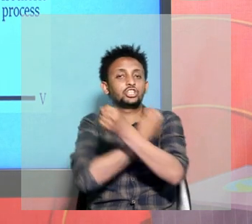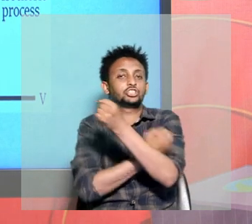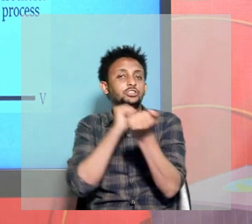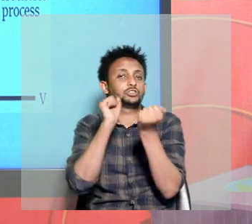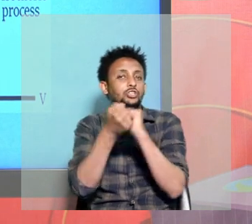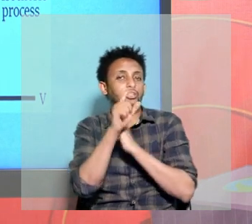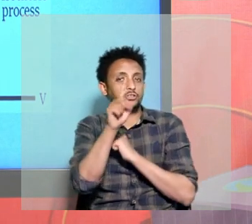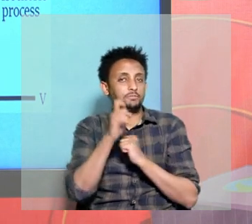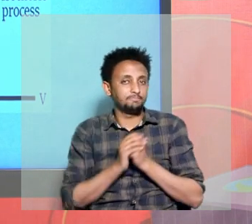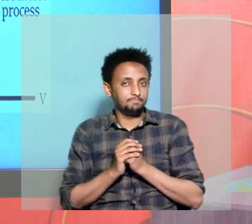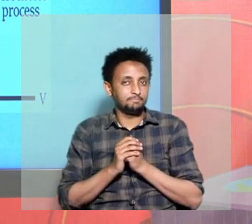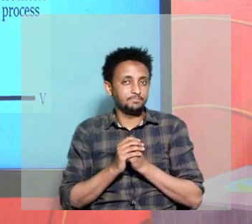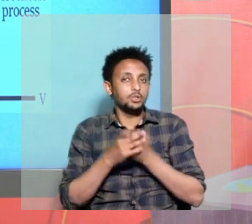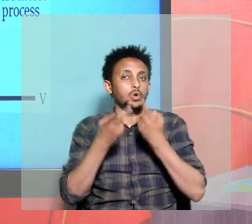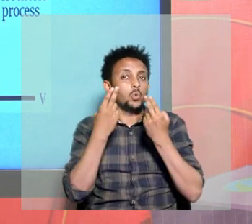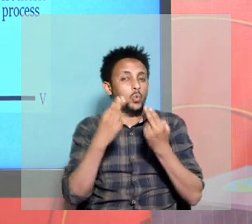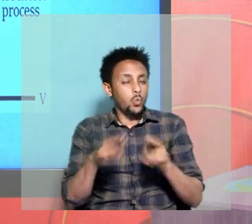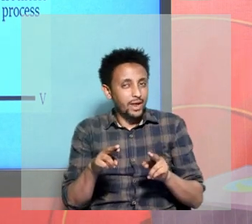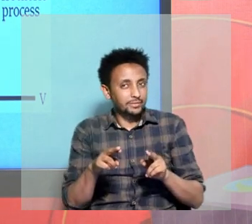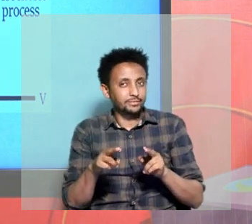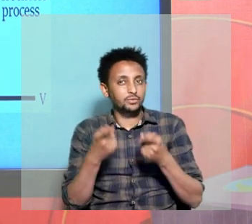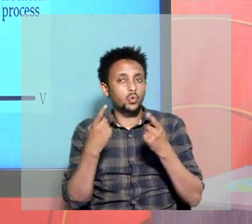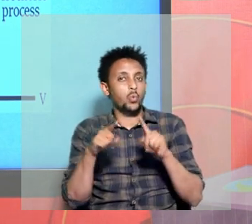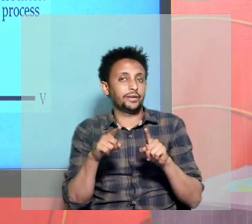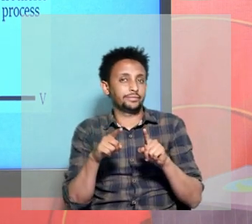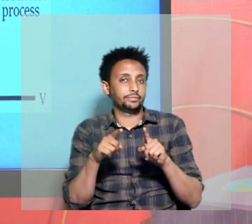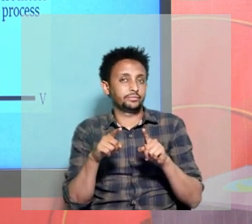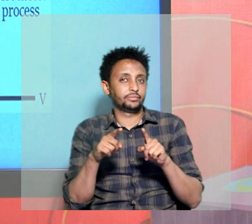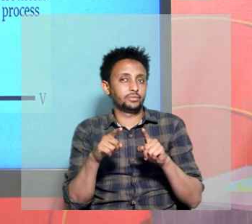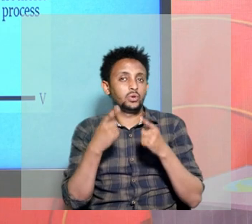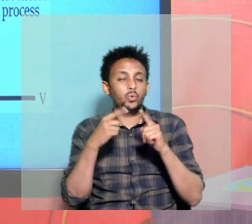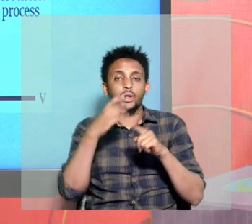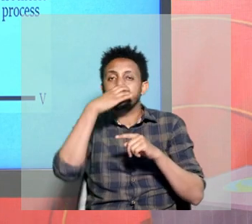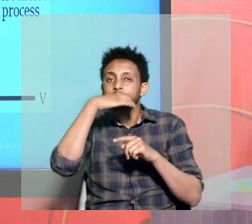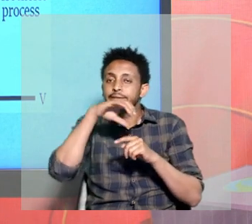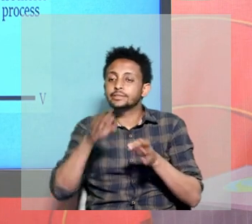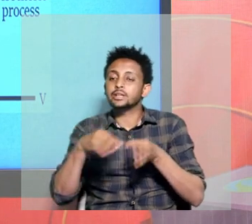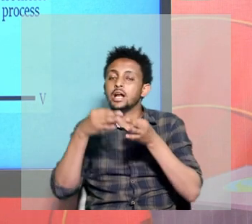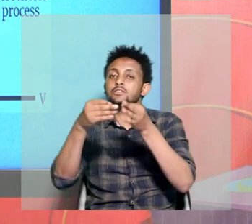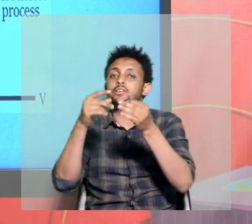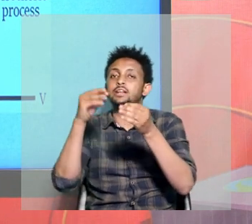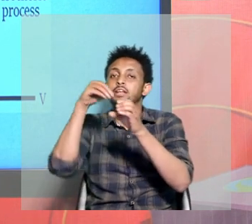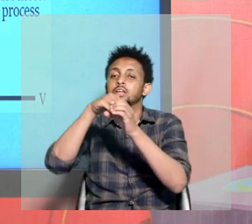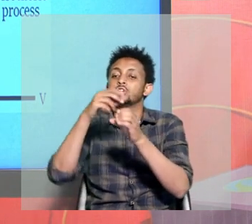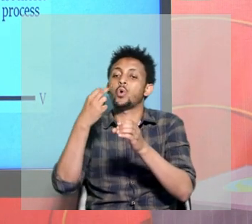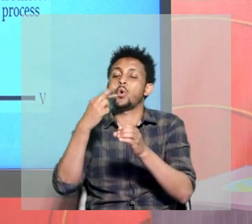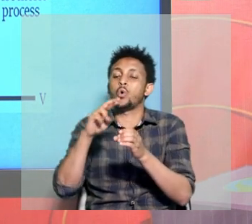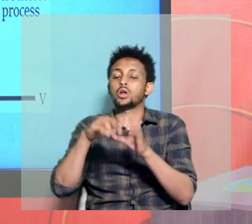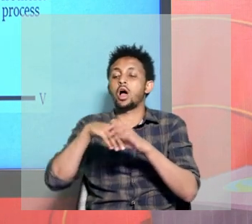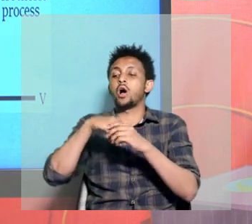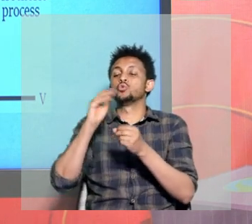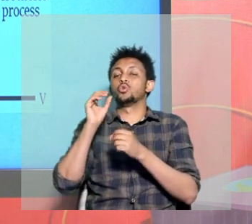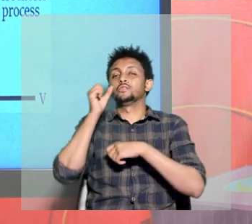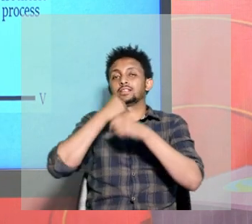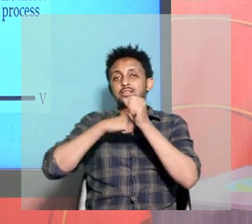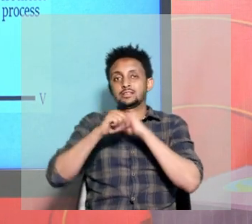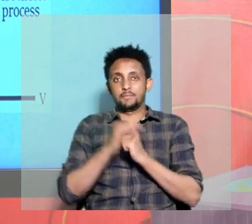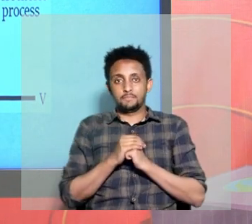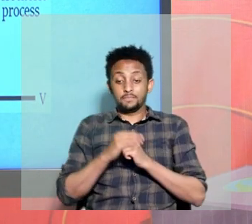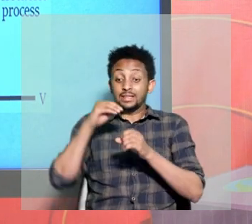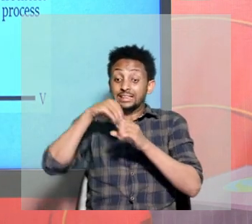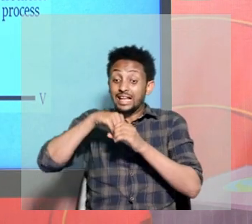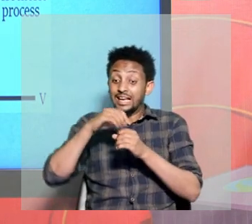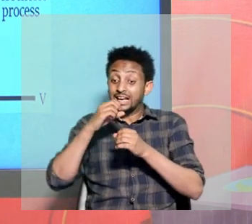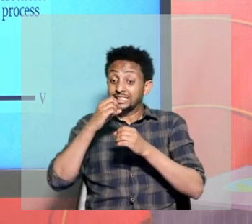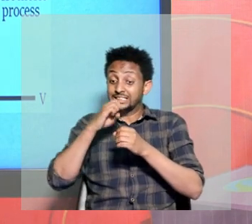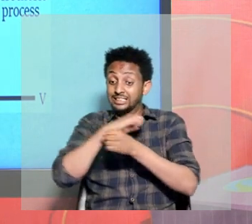change? Well, the internal energy changes only due to the heat transferred in or removed out of the system. The internal